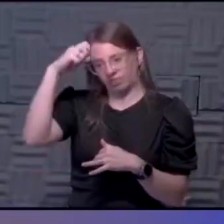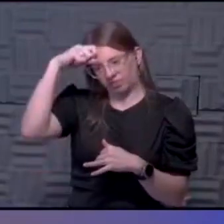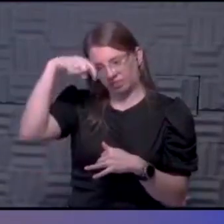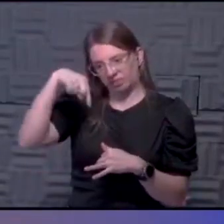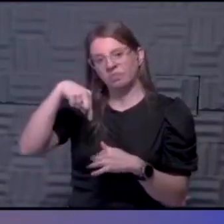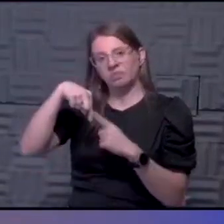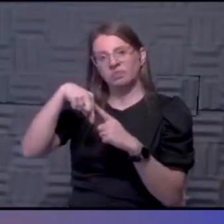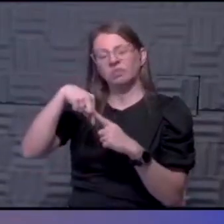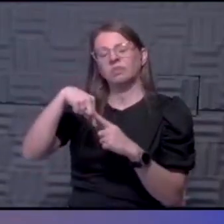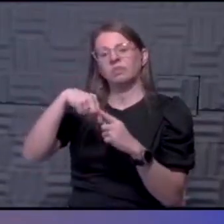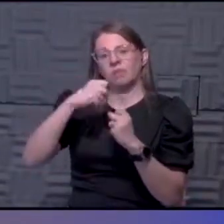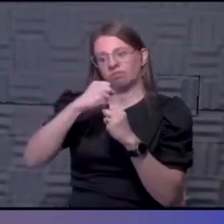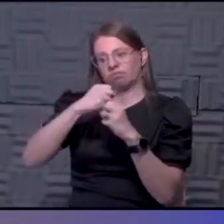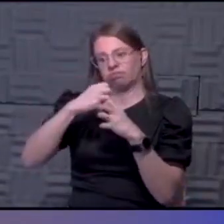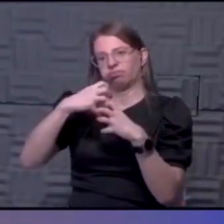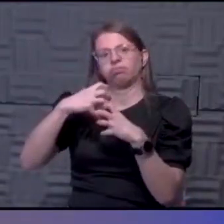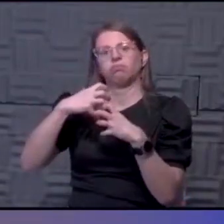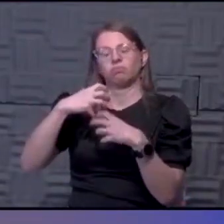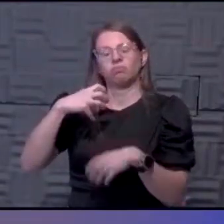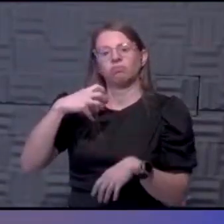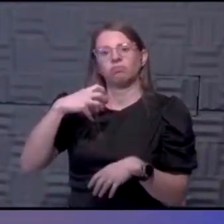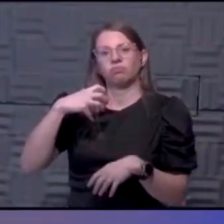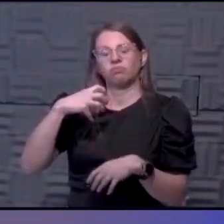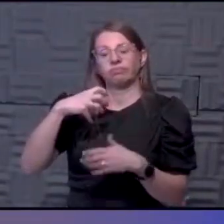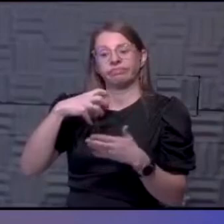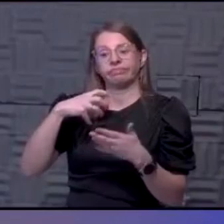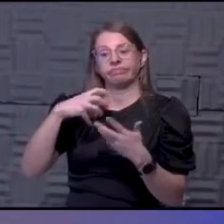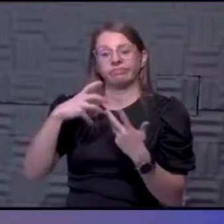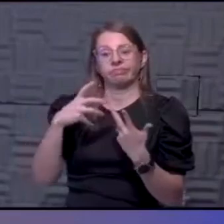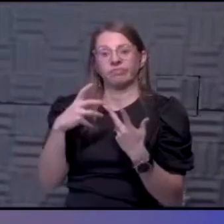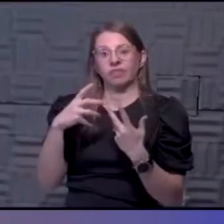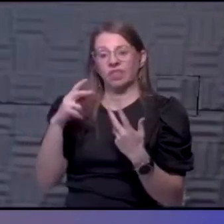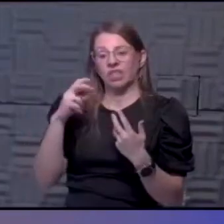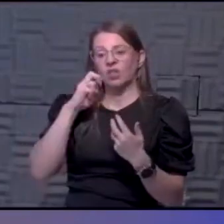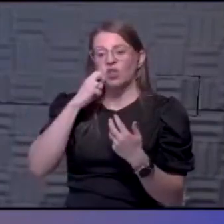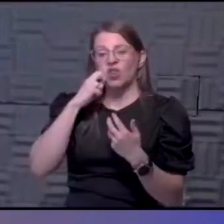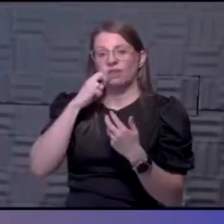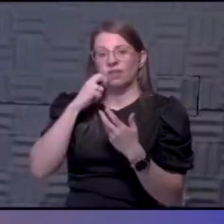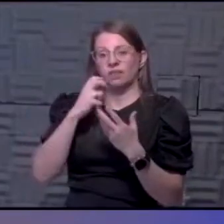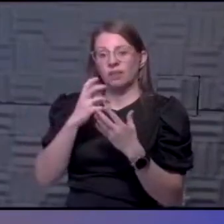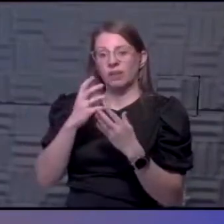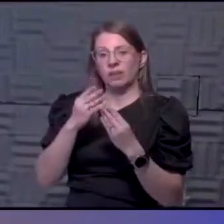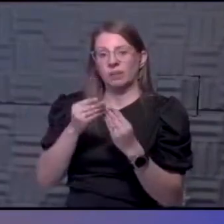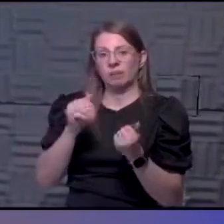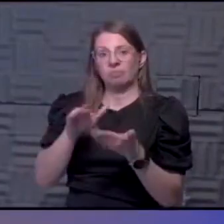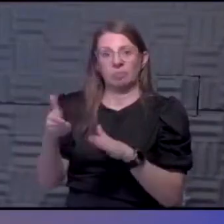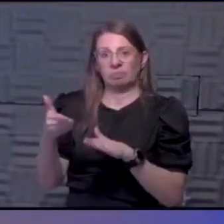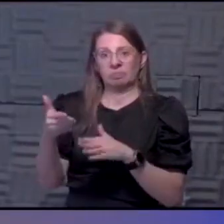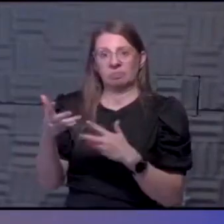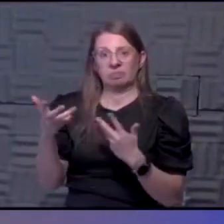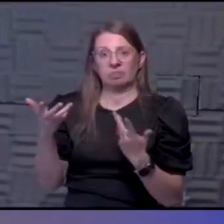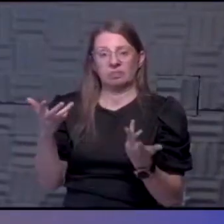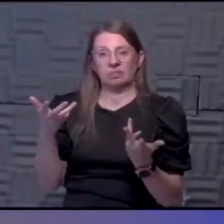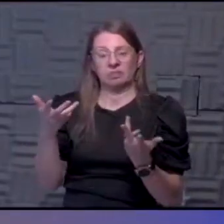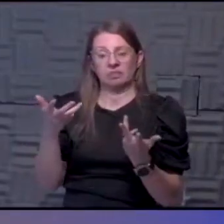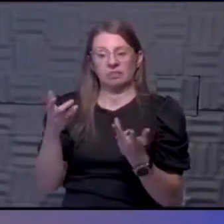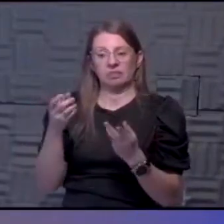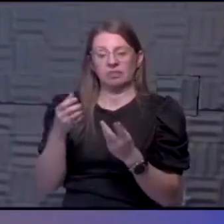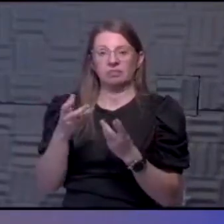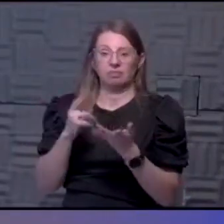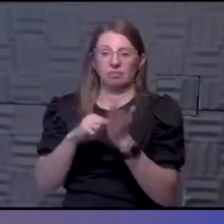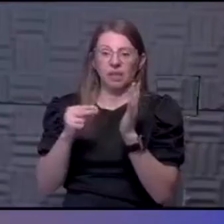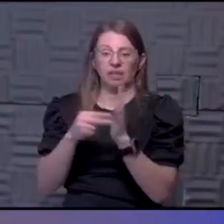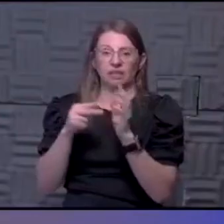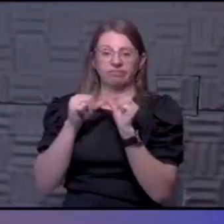get inflamed, and sometimes it can cause, death of some of the neurons in there, that also leads to, some of this more